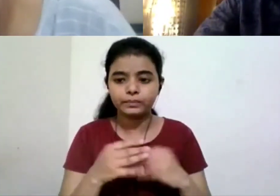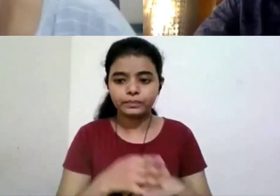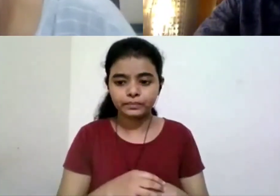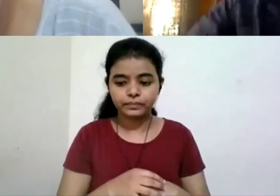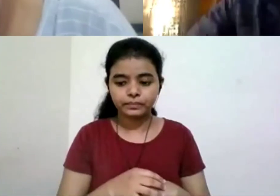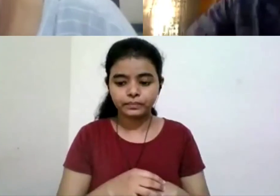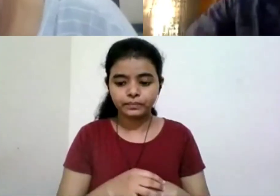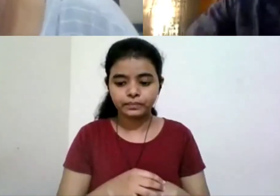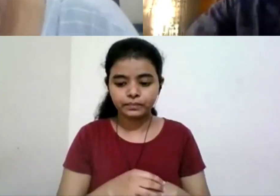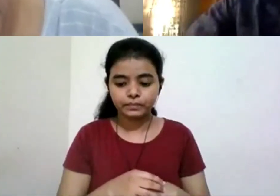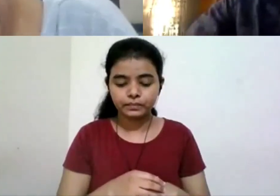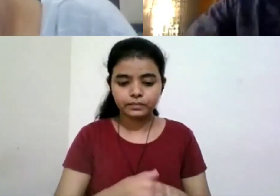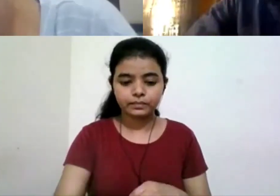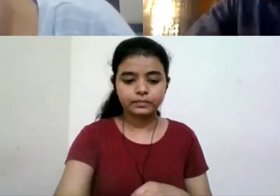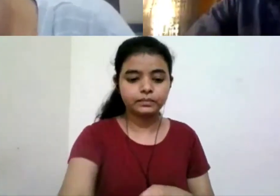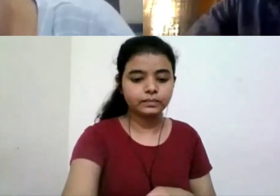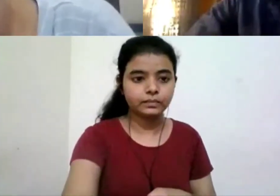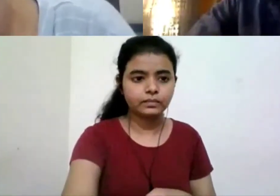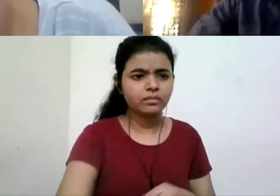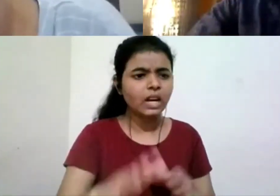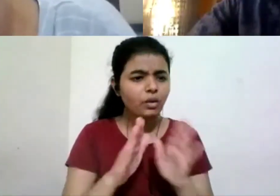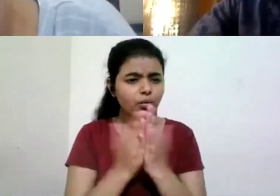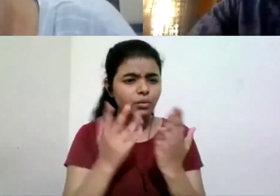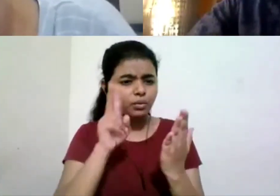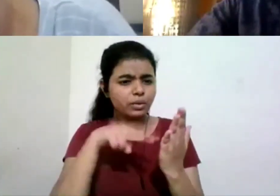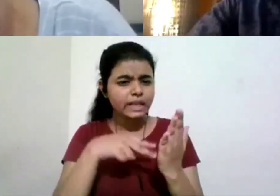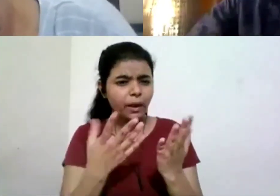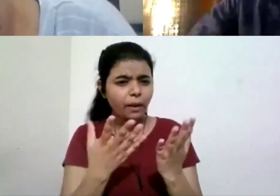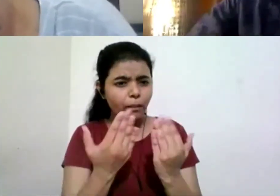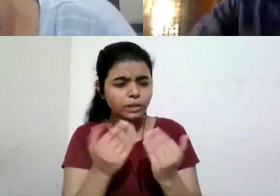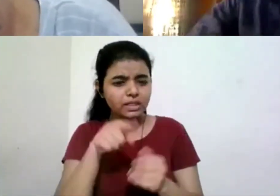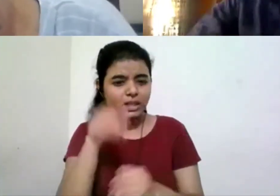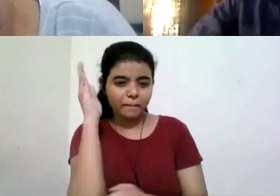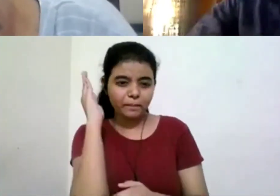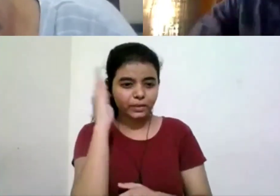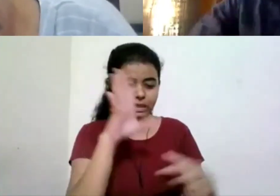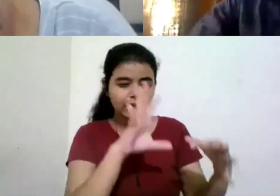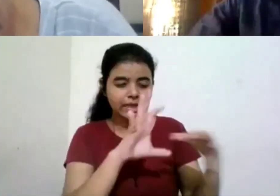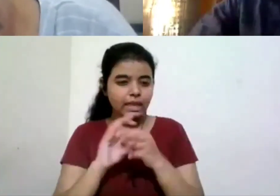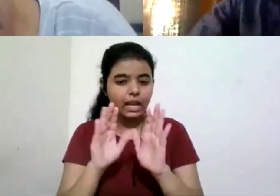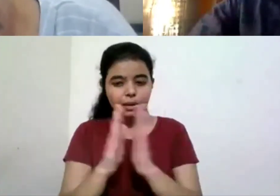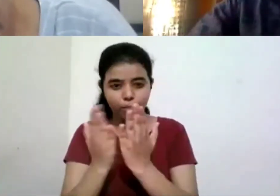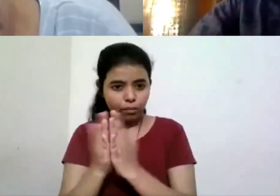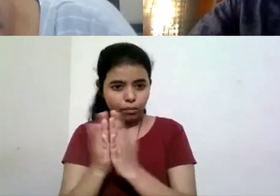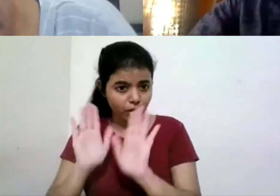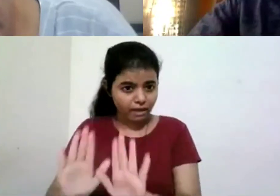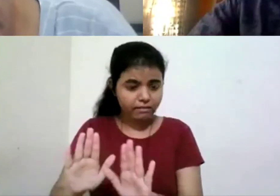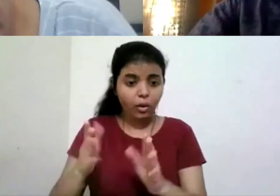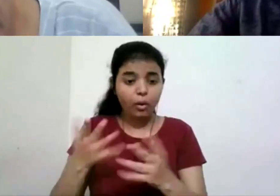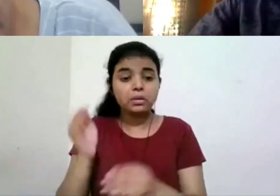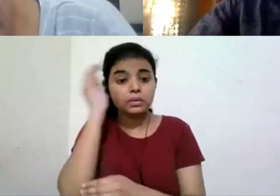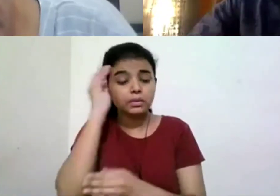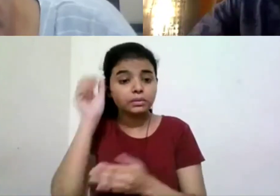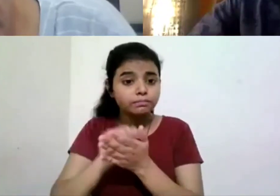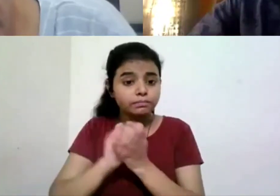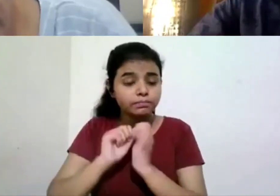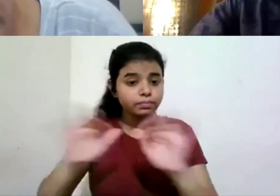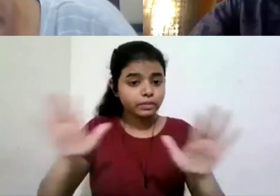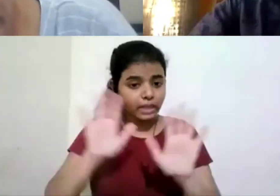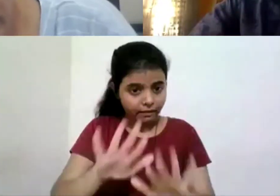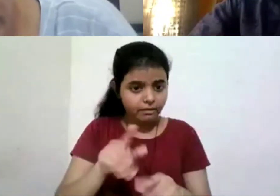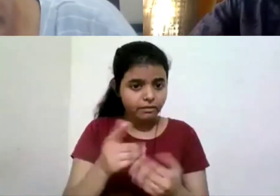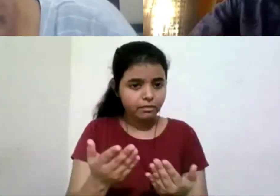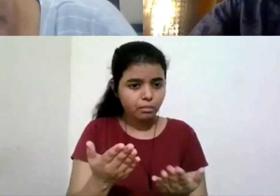get some reading reference to the talk that you have presented today? I mean, is there any paper that you have written which you can refer